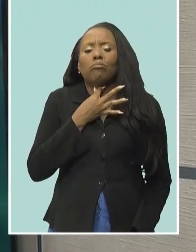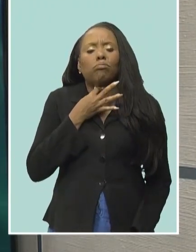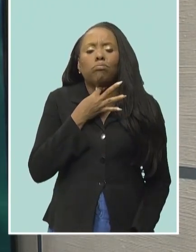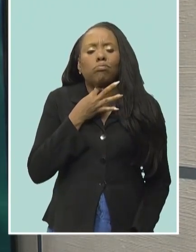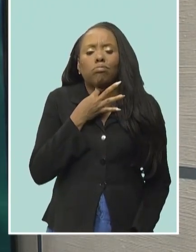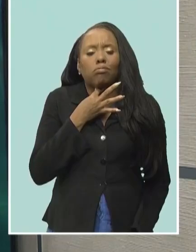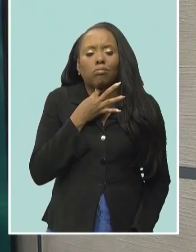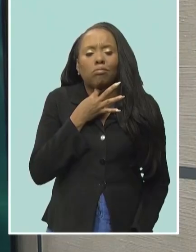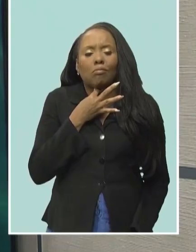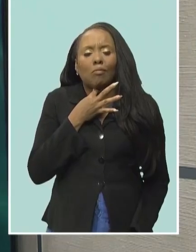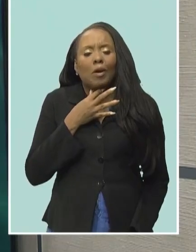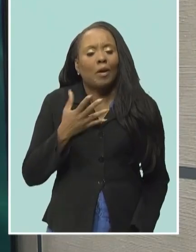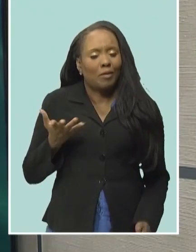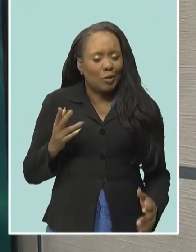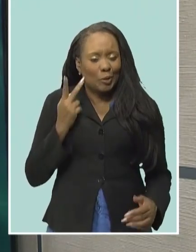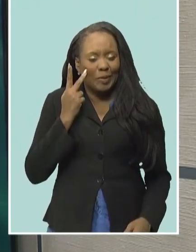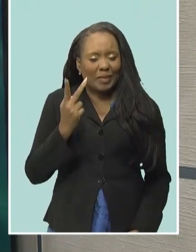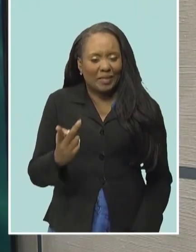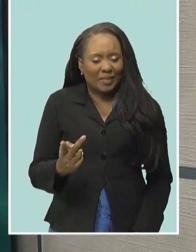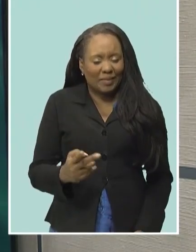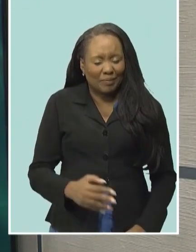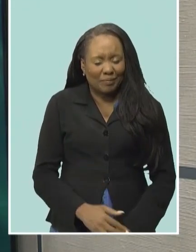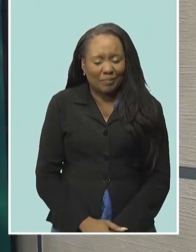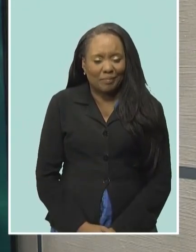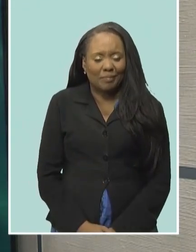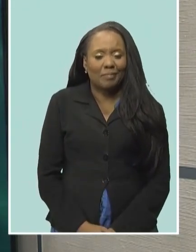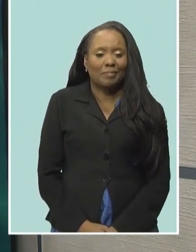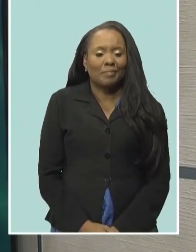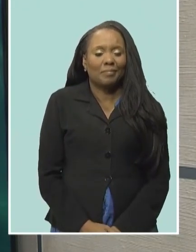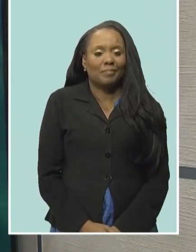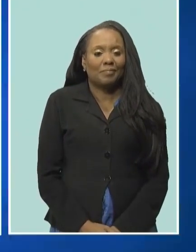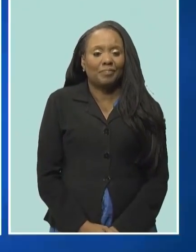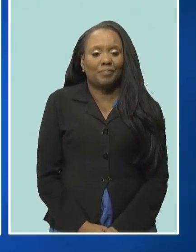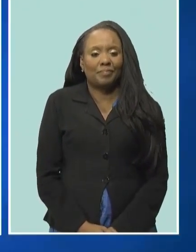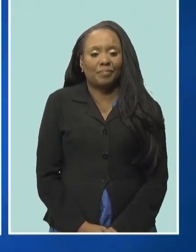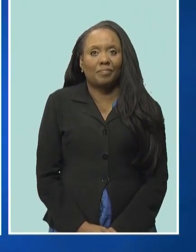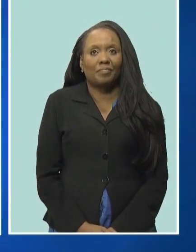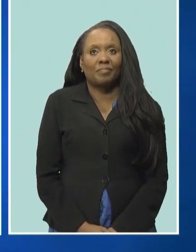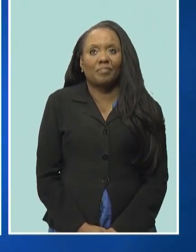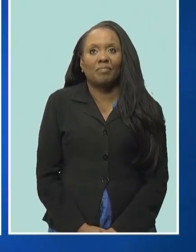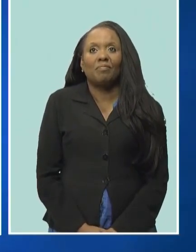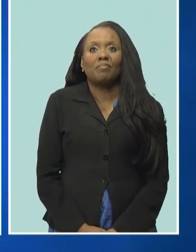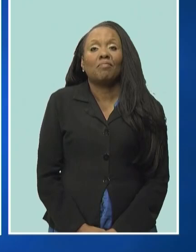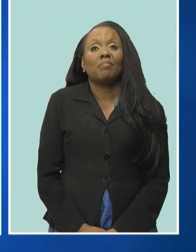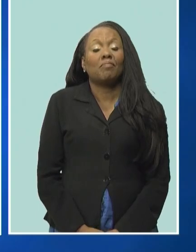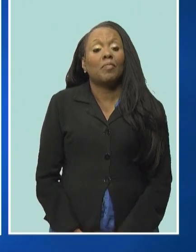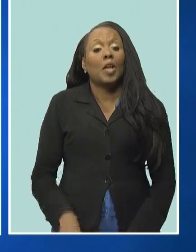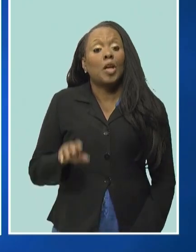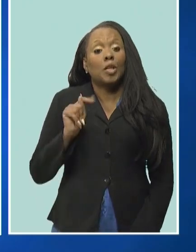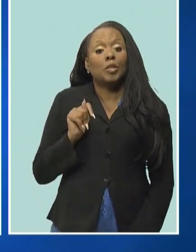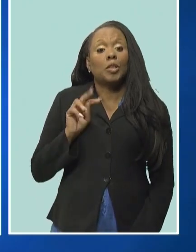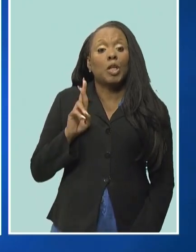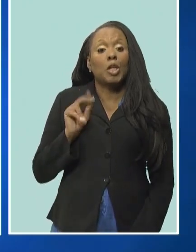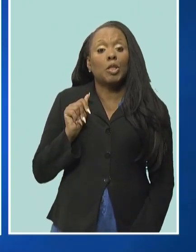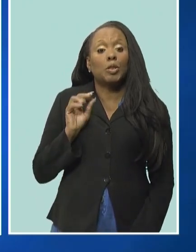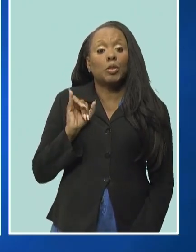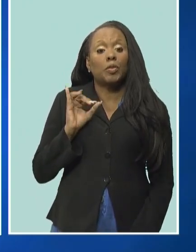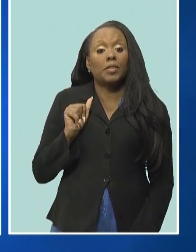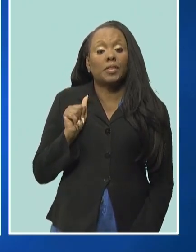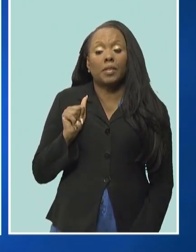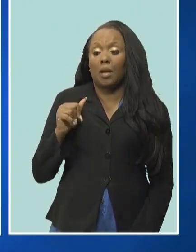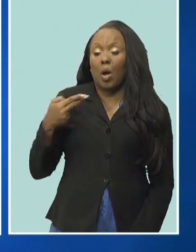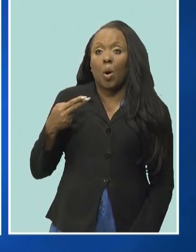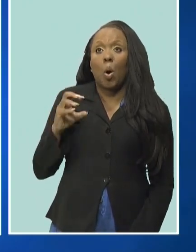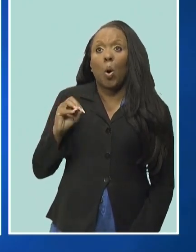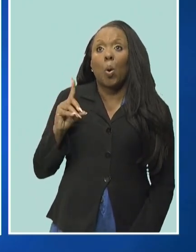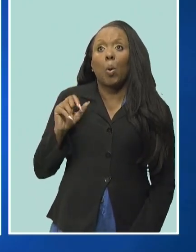with some well-known local favorites. Ryan Broom has more. Tracia Holder says Ari Sweet Treats was